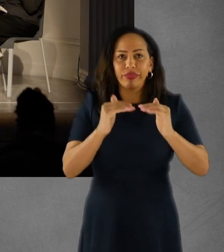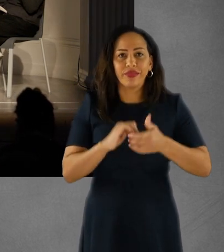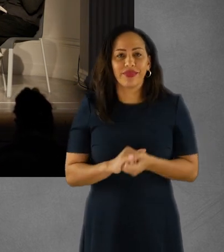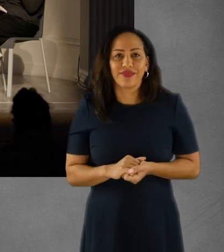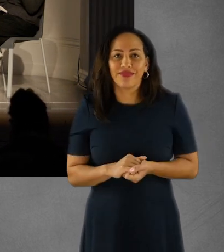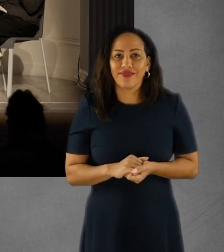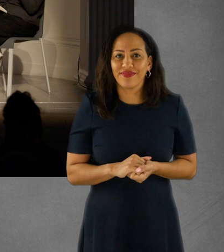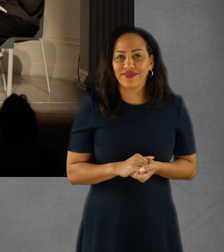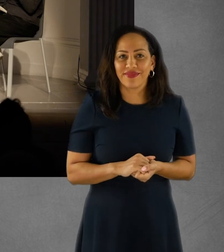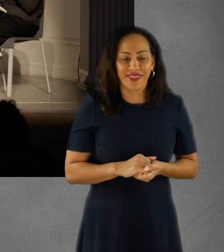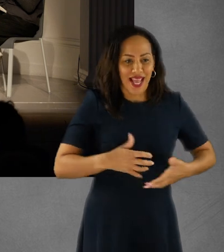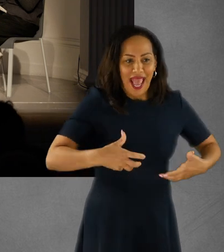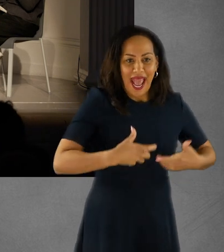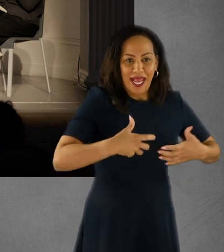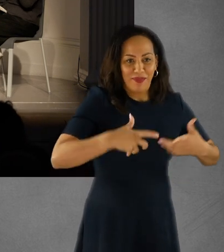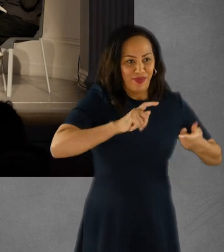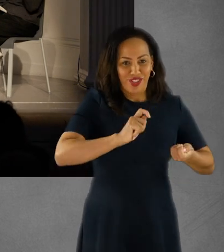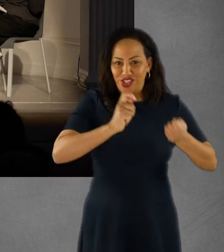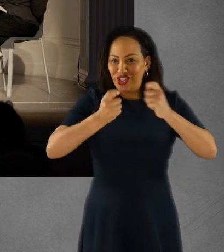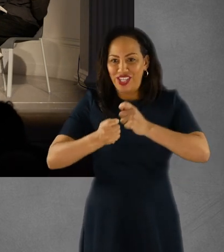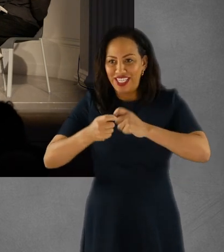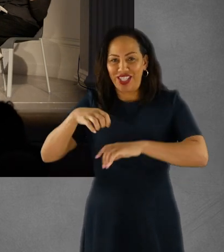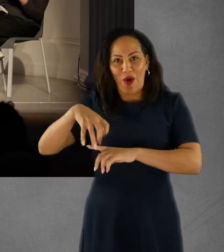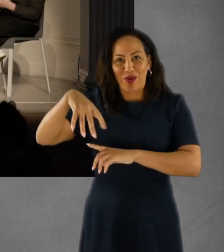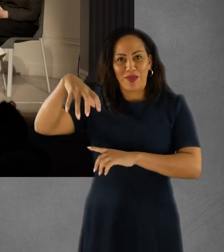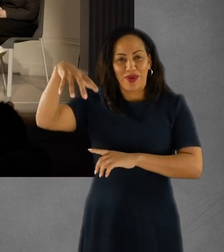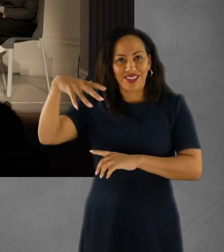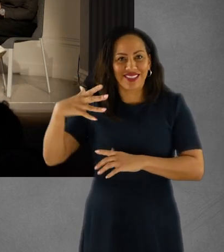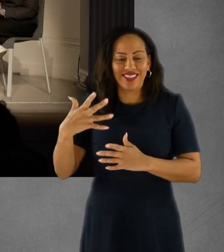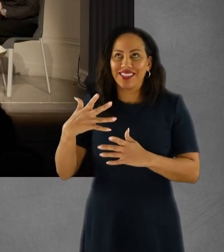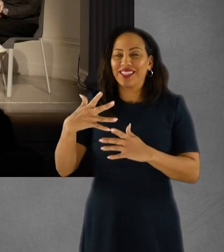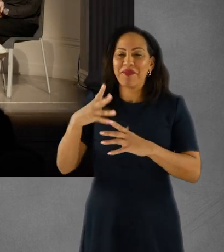ape. That's a mixing of metaphors, if ever I heard one, to ape an octopus.